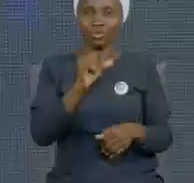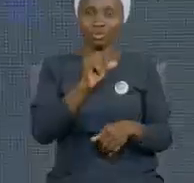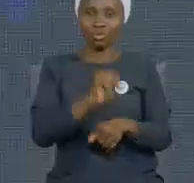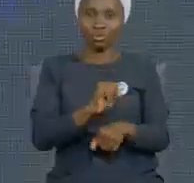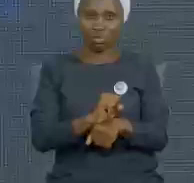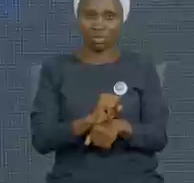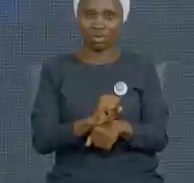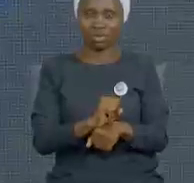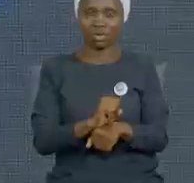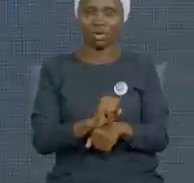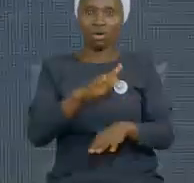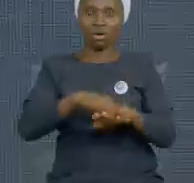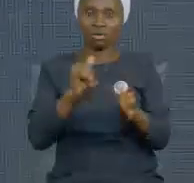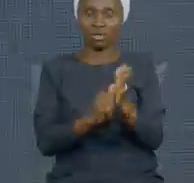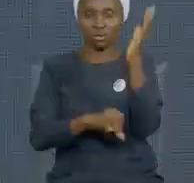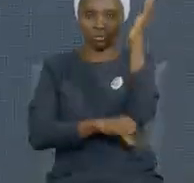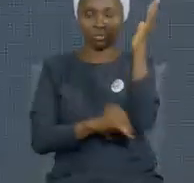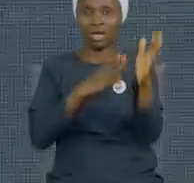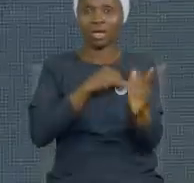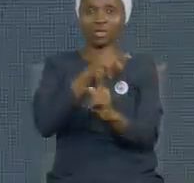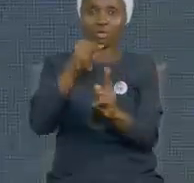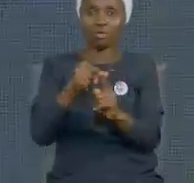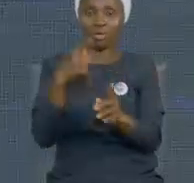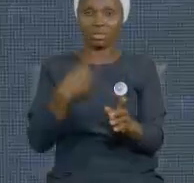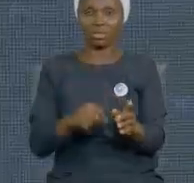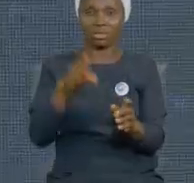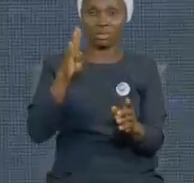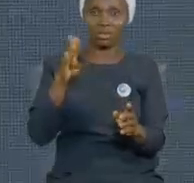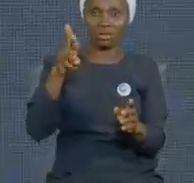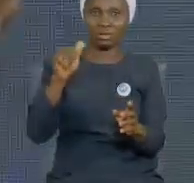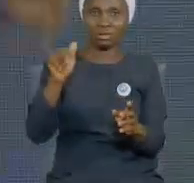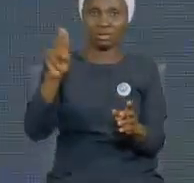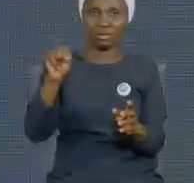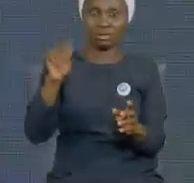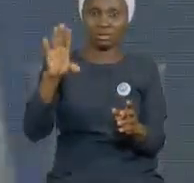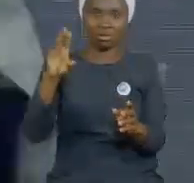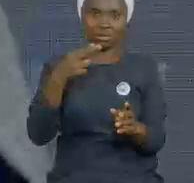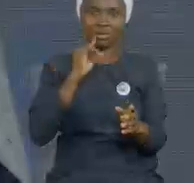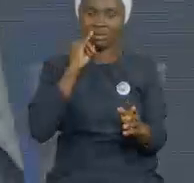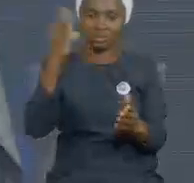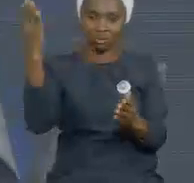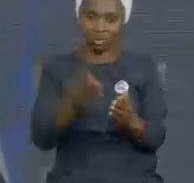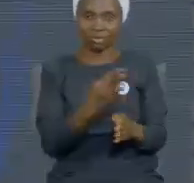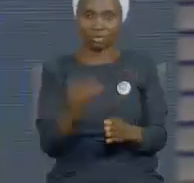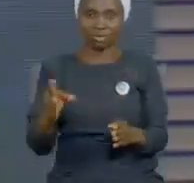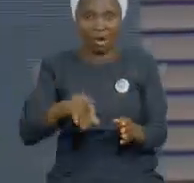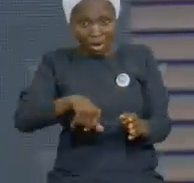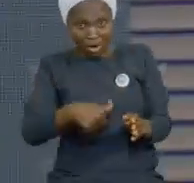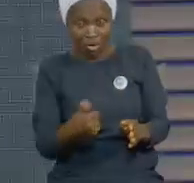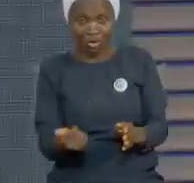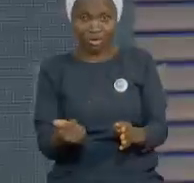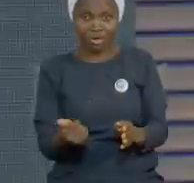off. The other branches are still there. I praise God, he has healed me.